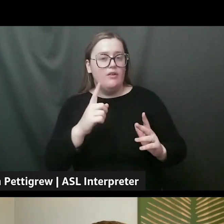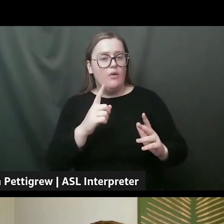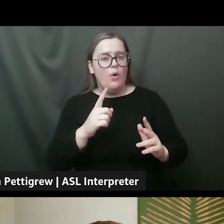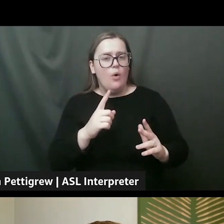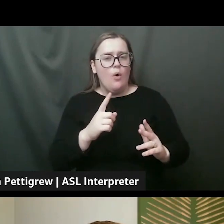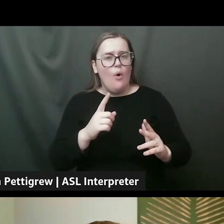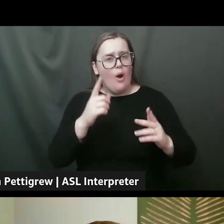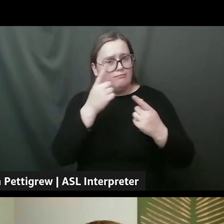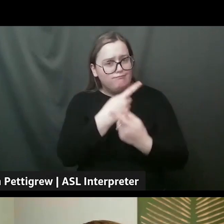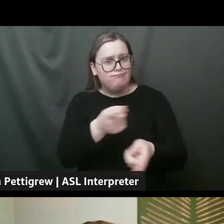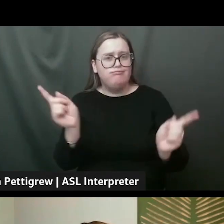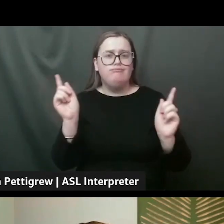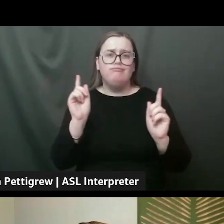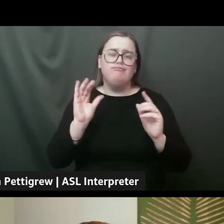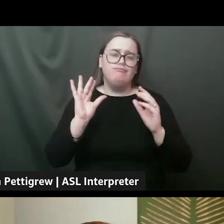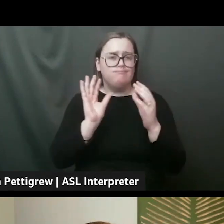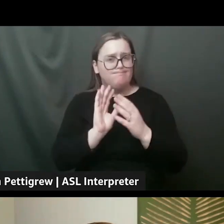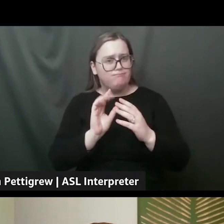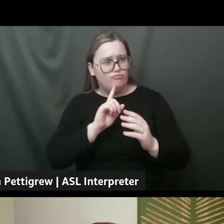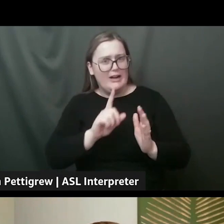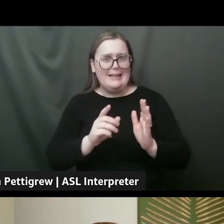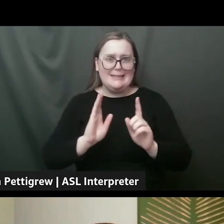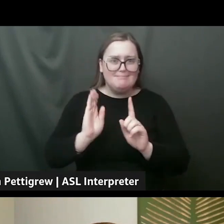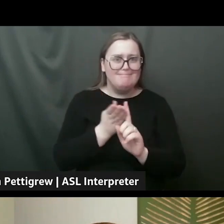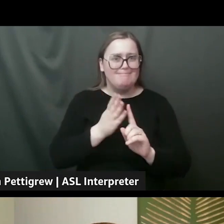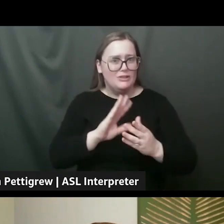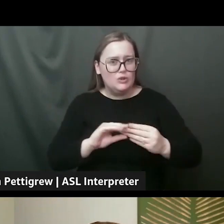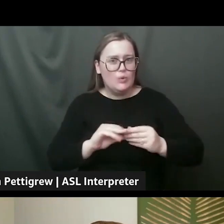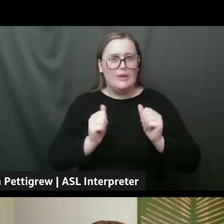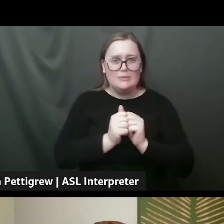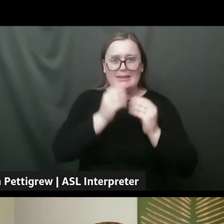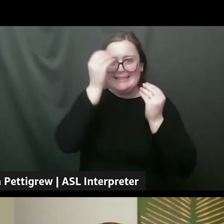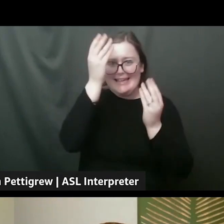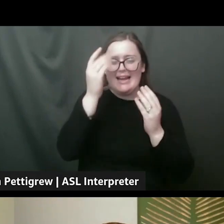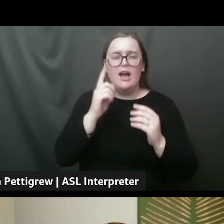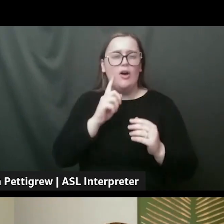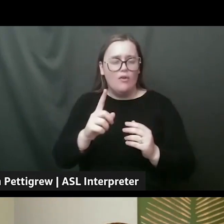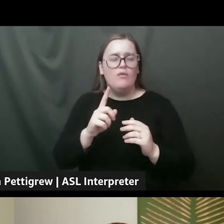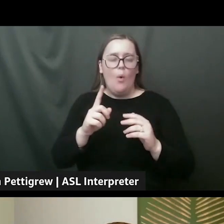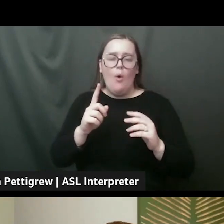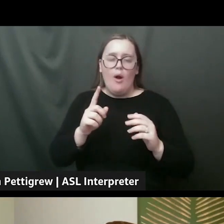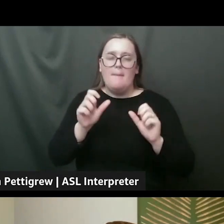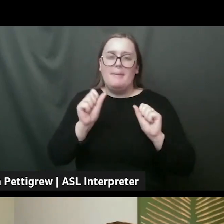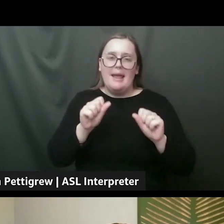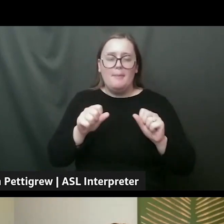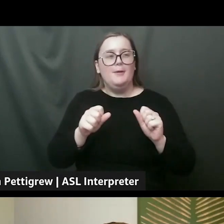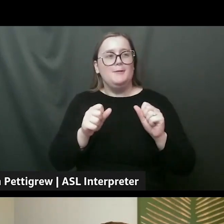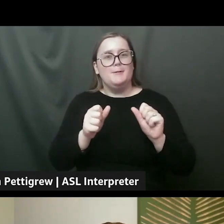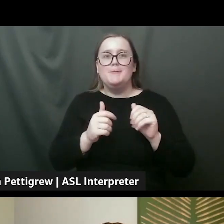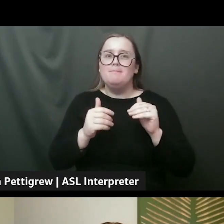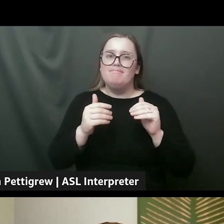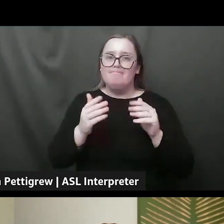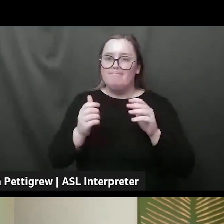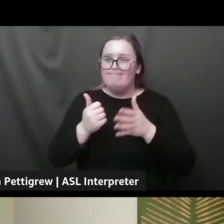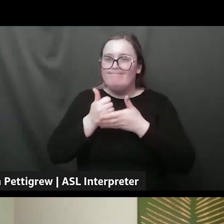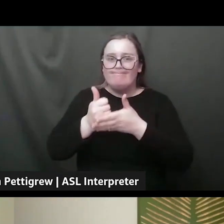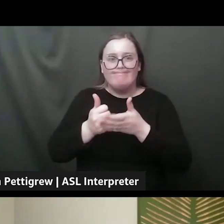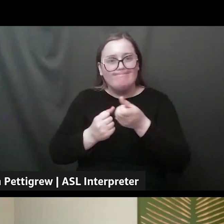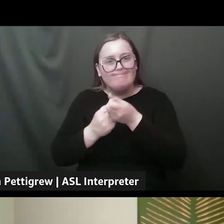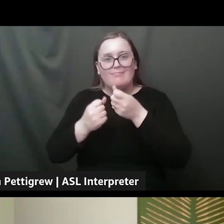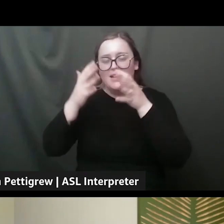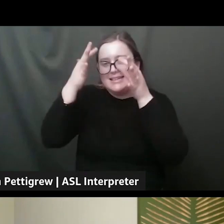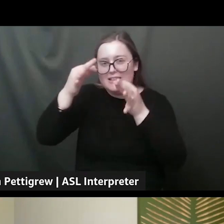compelling stories with data in order to drive decision making. So just last week, this is